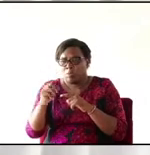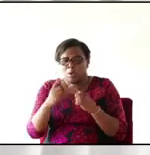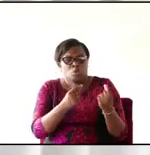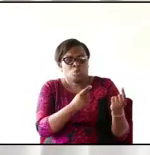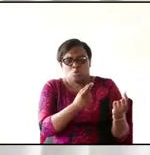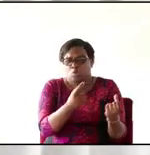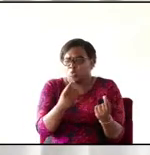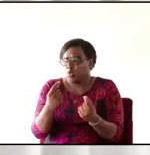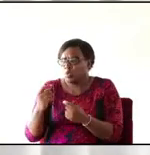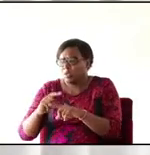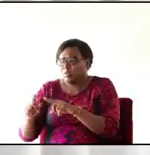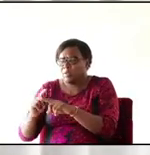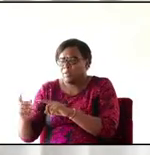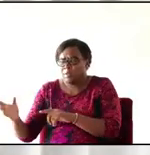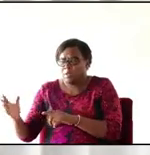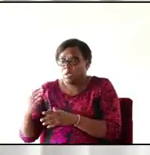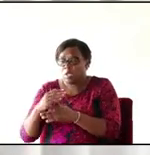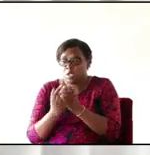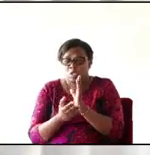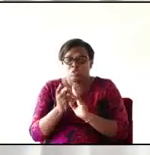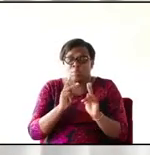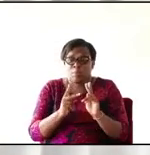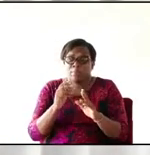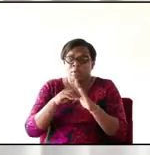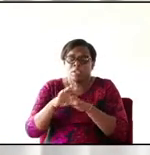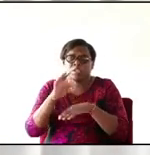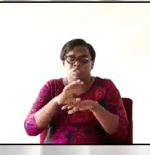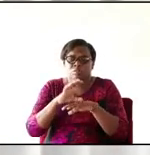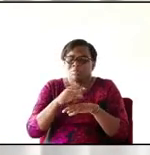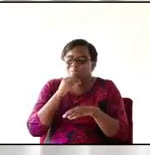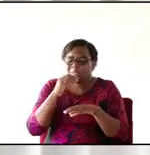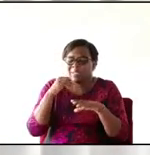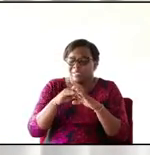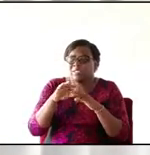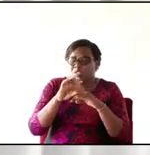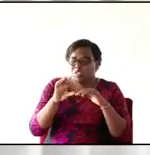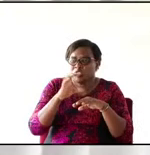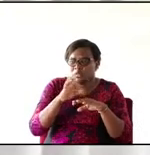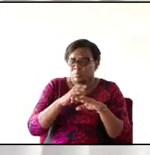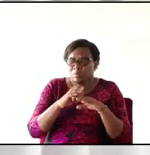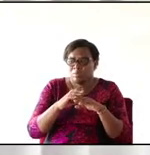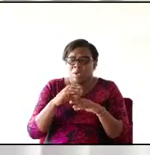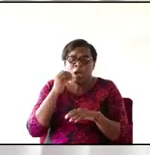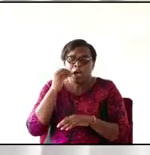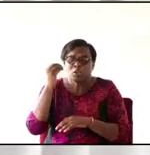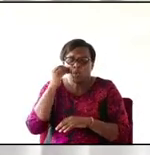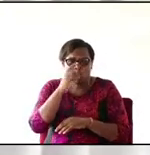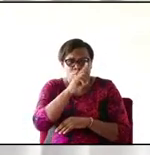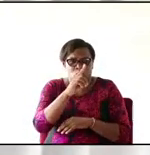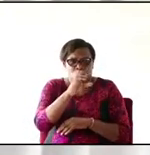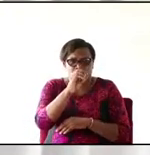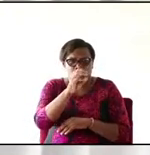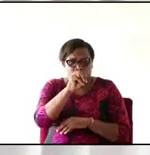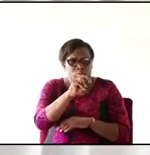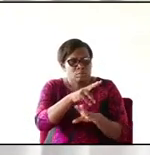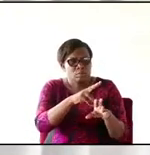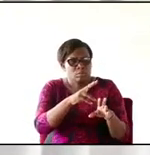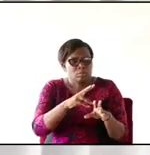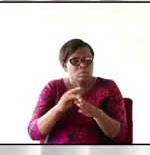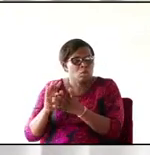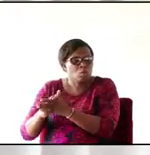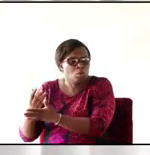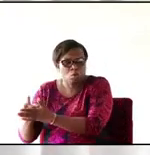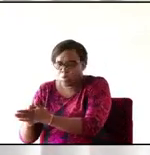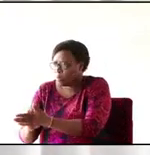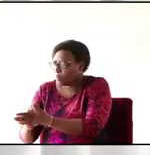doing it. Some people this morning, they are in church but not in church. They are at home doing many other things while the